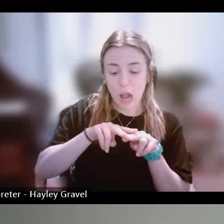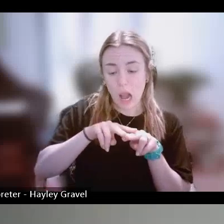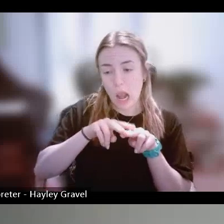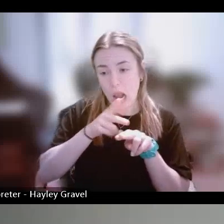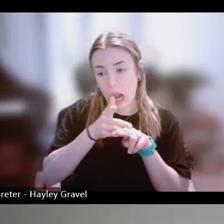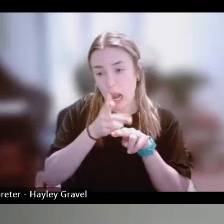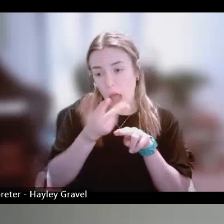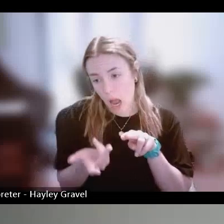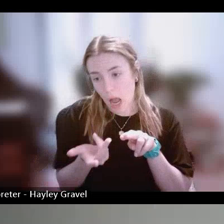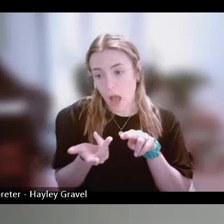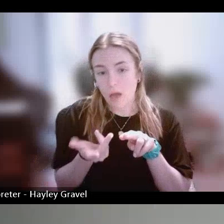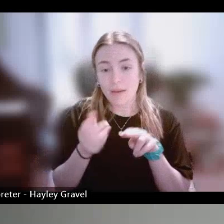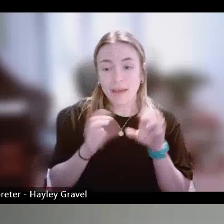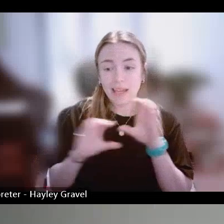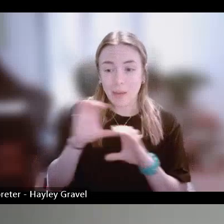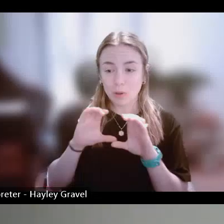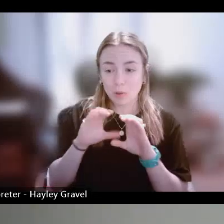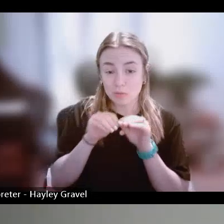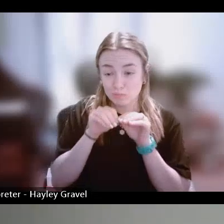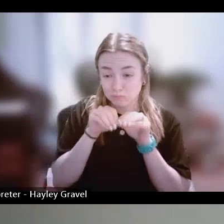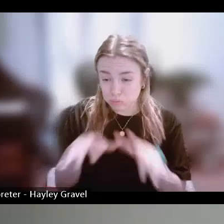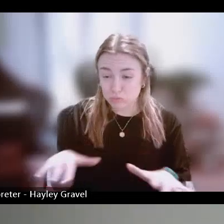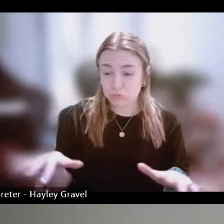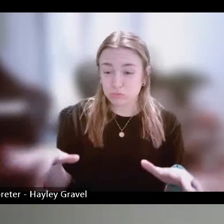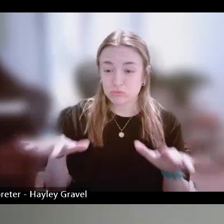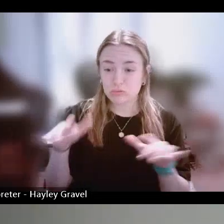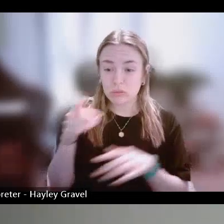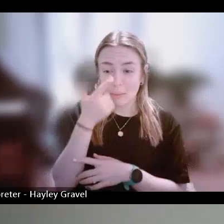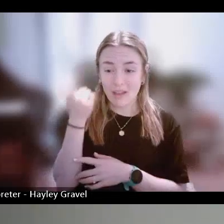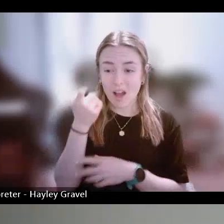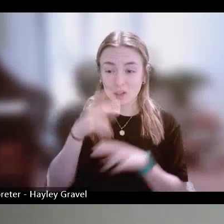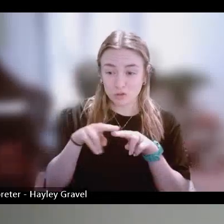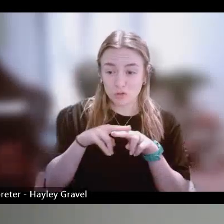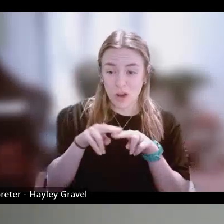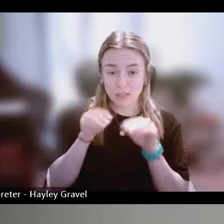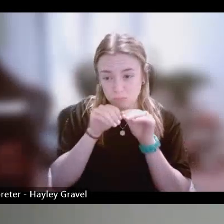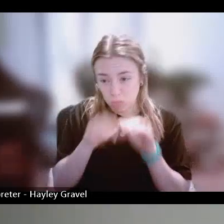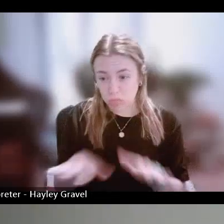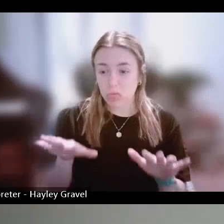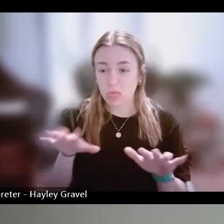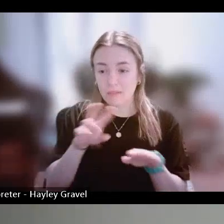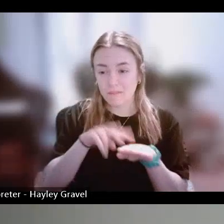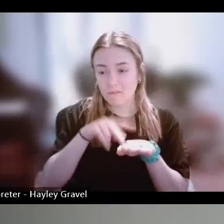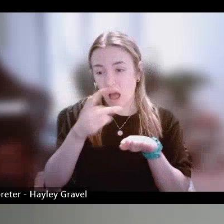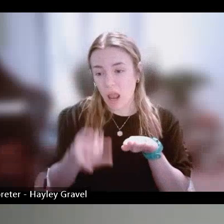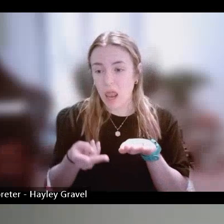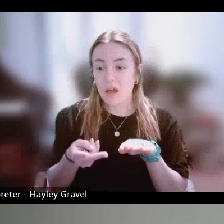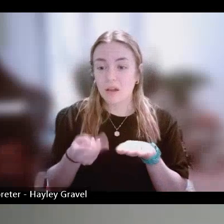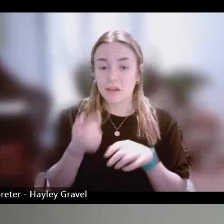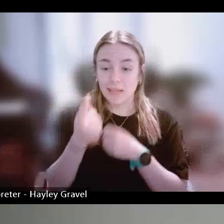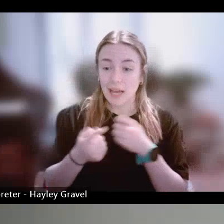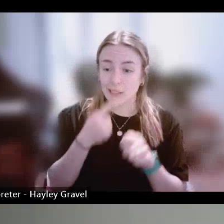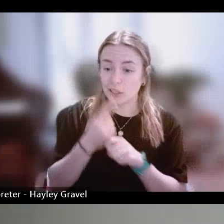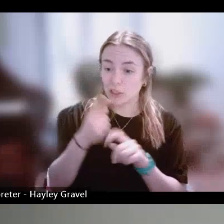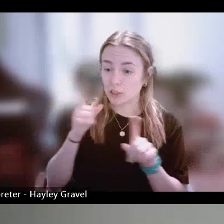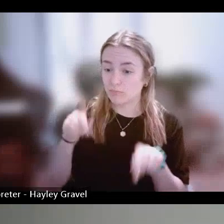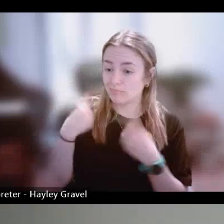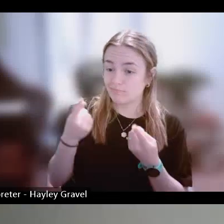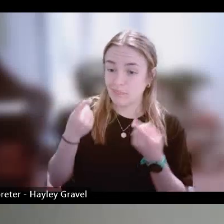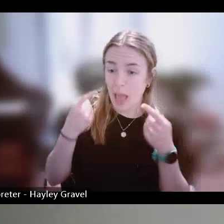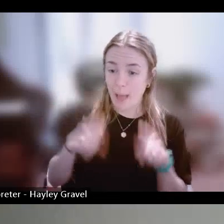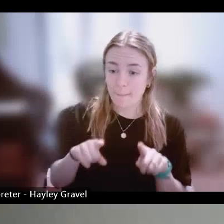those rivers and those places like within the past 2-3 months, and it's already been a year. And there's still chemical runoff